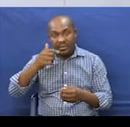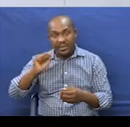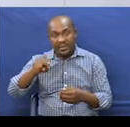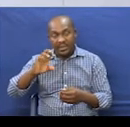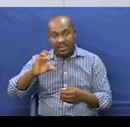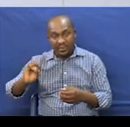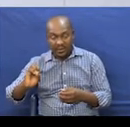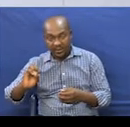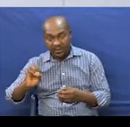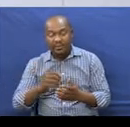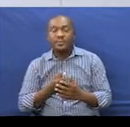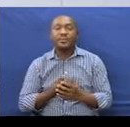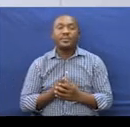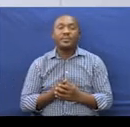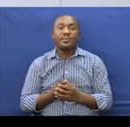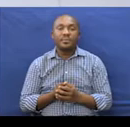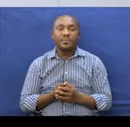they are divided